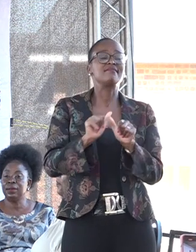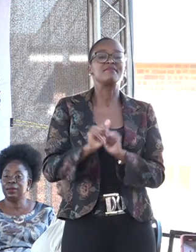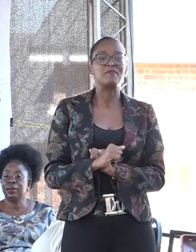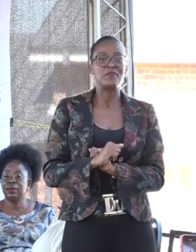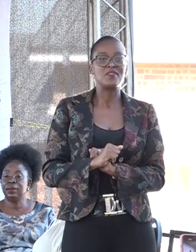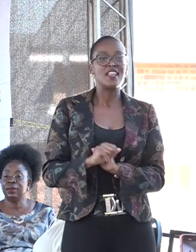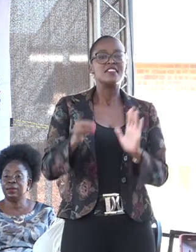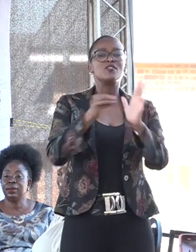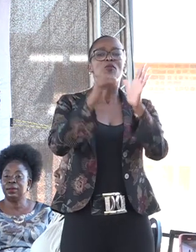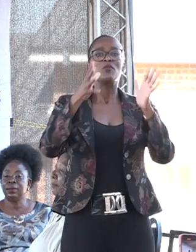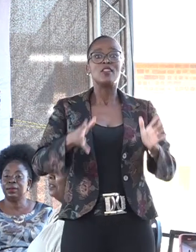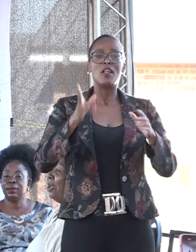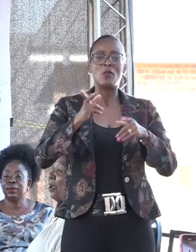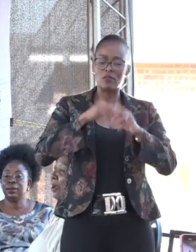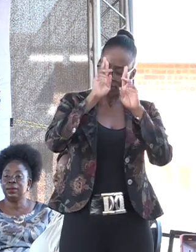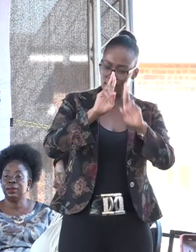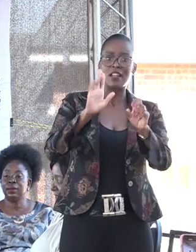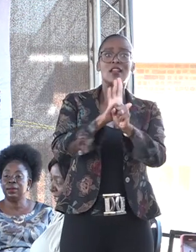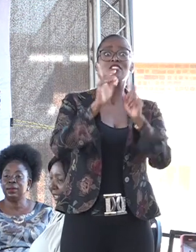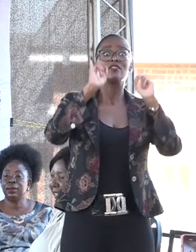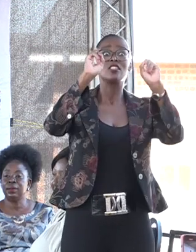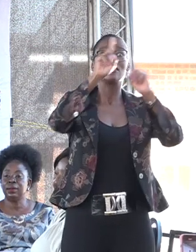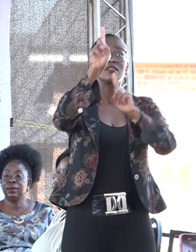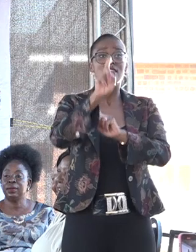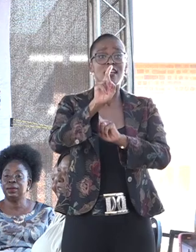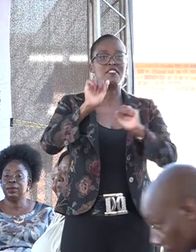Yeah. Learners, are you going to respect your teachers?